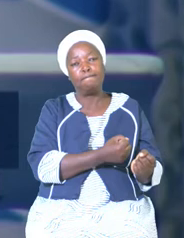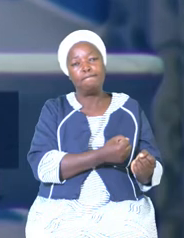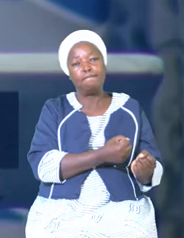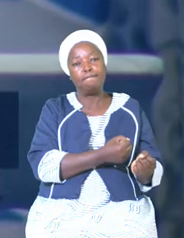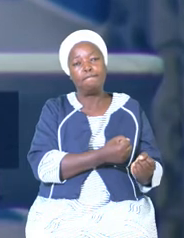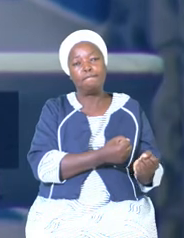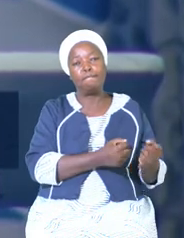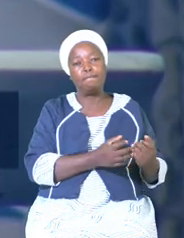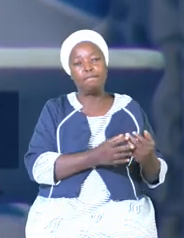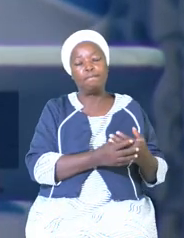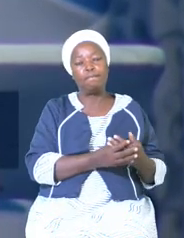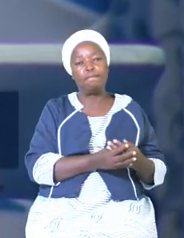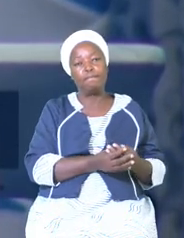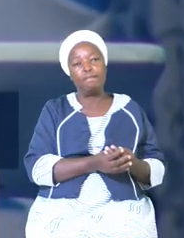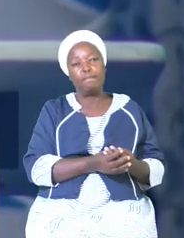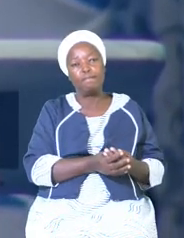put down our names.